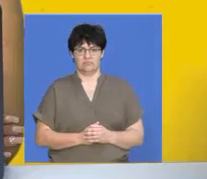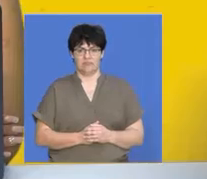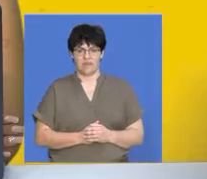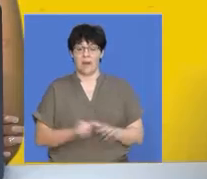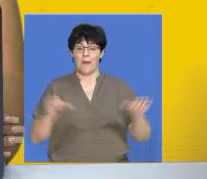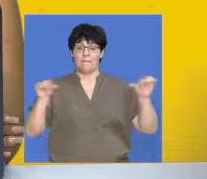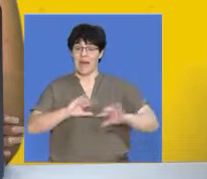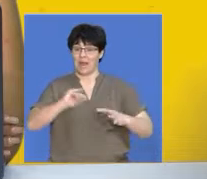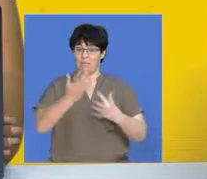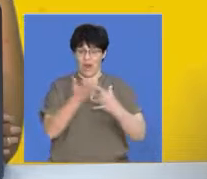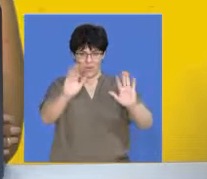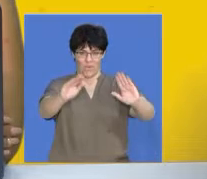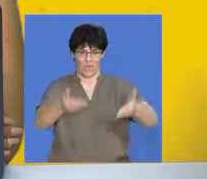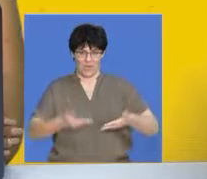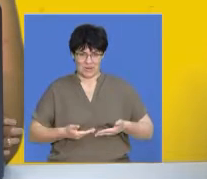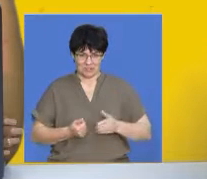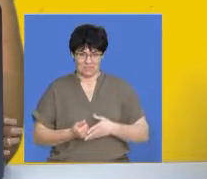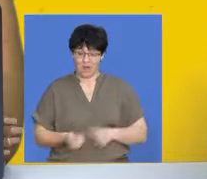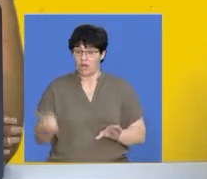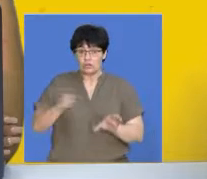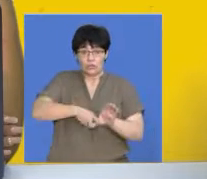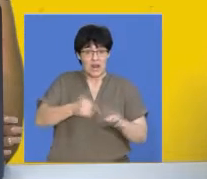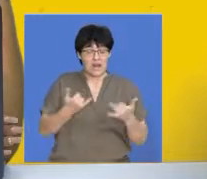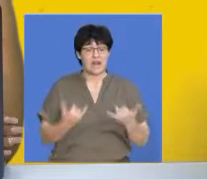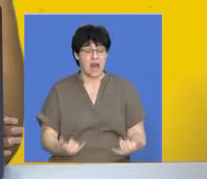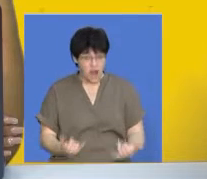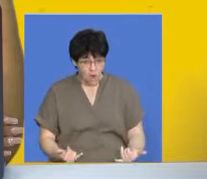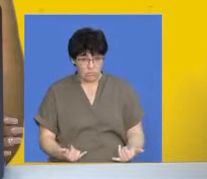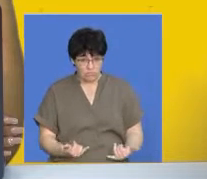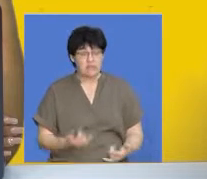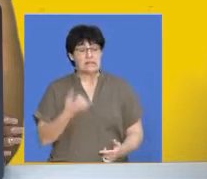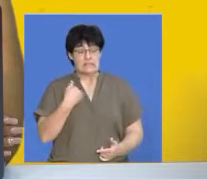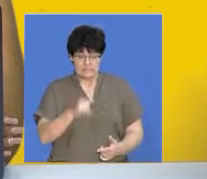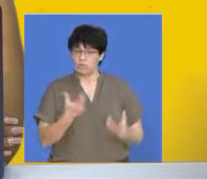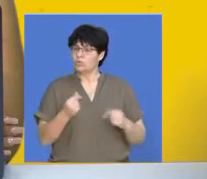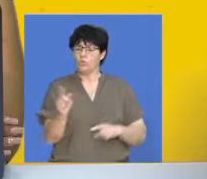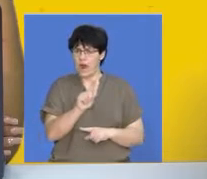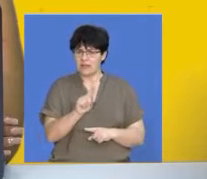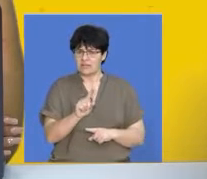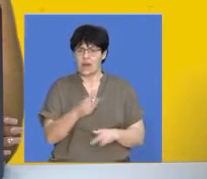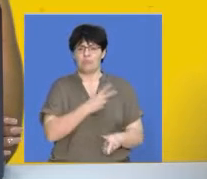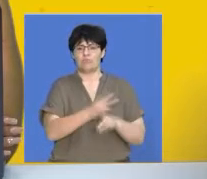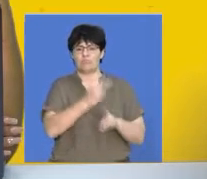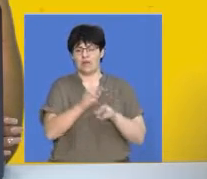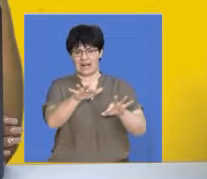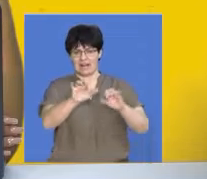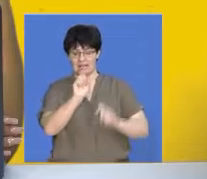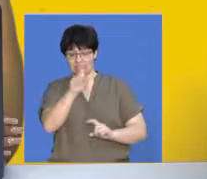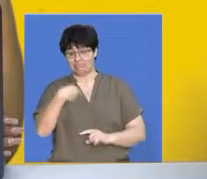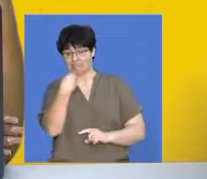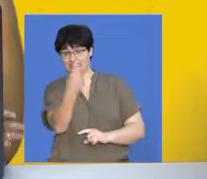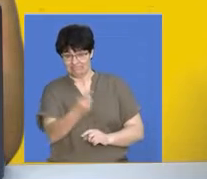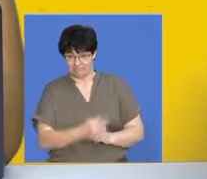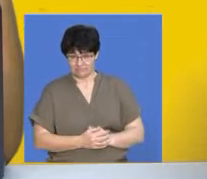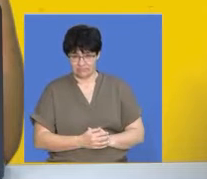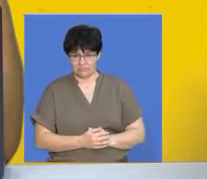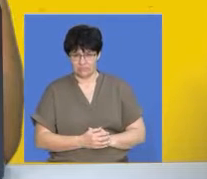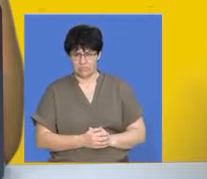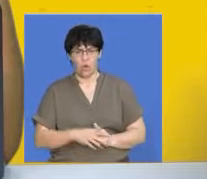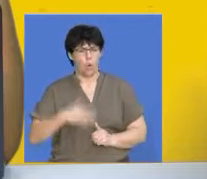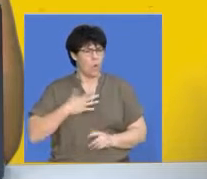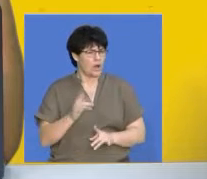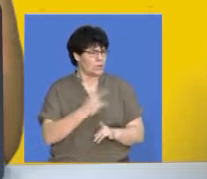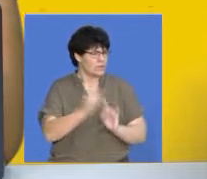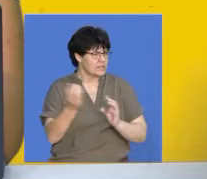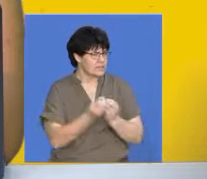Welcome back from the break, guys. If you've just joined us, we are still doing your exam prep to help with the upcoming exams. If you want to